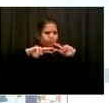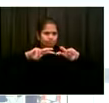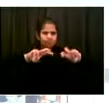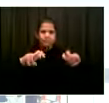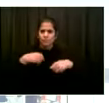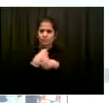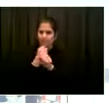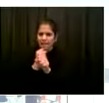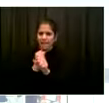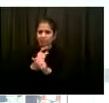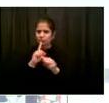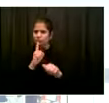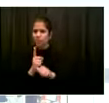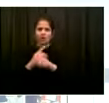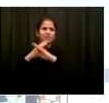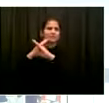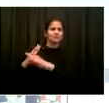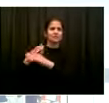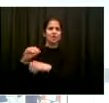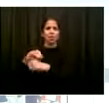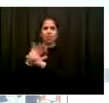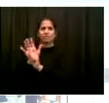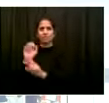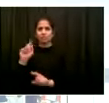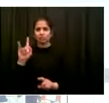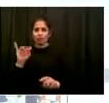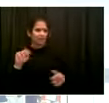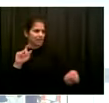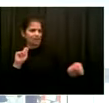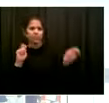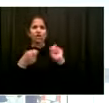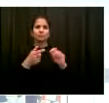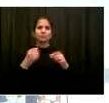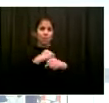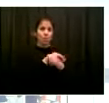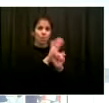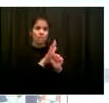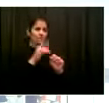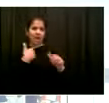we could turn the corner on the pandemic is finally in our sight. Amen. Go ahead, James.